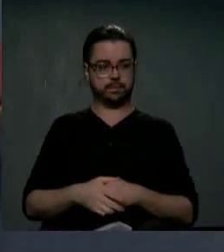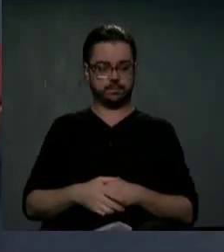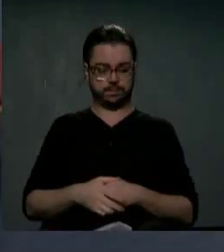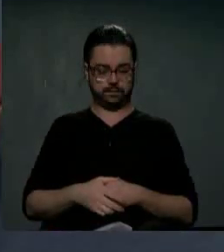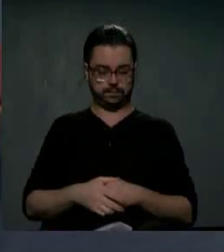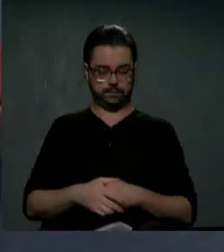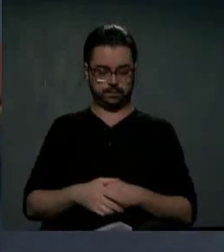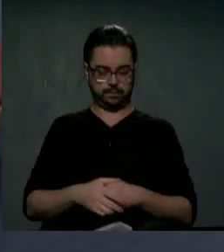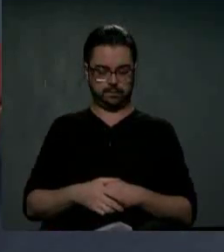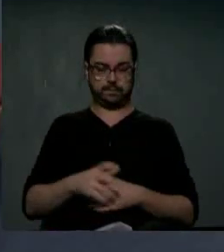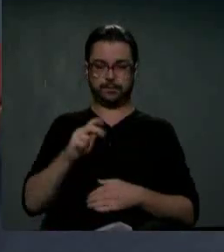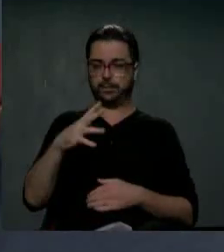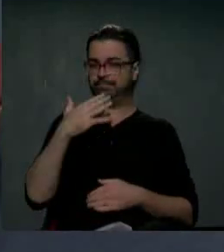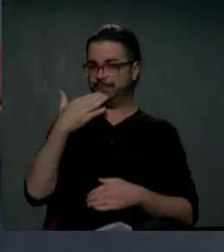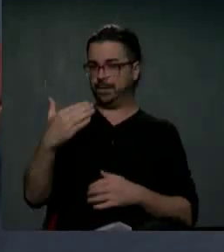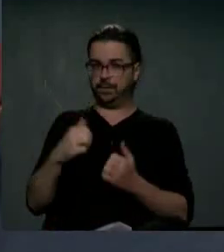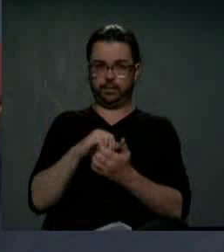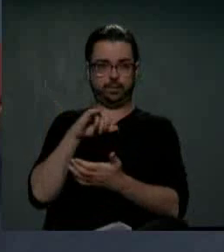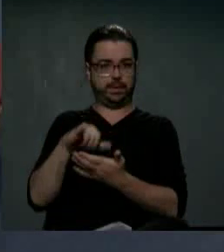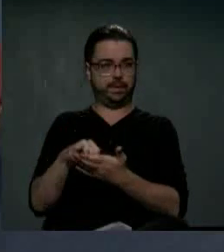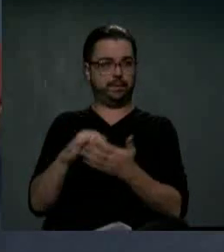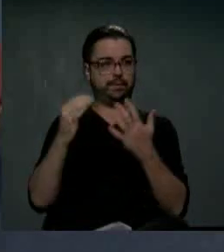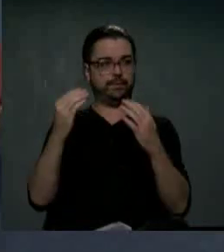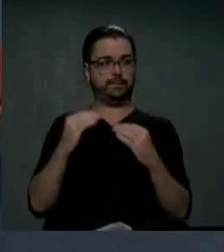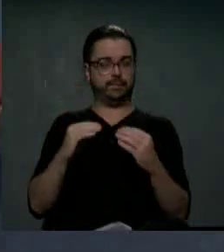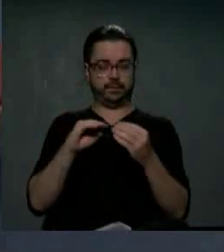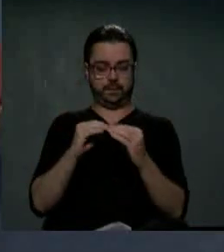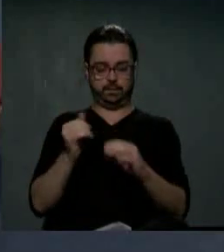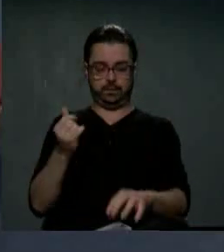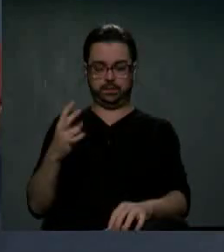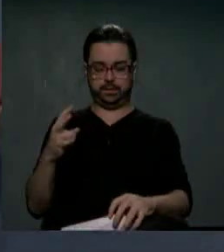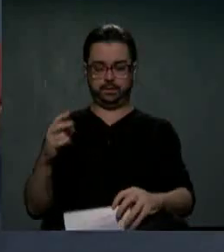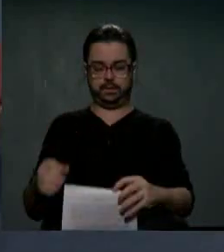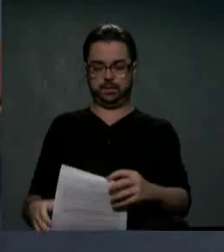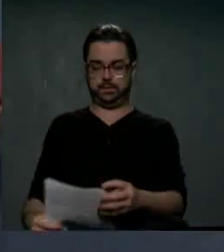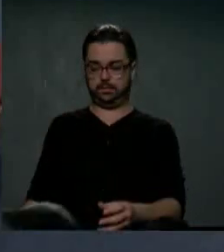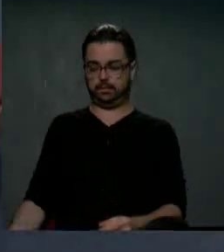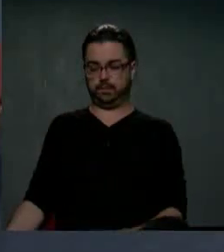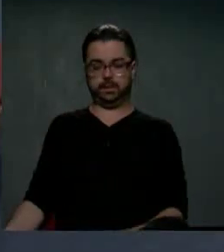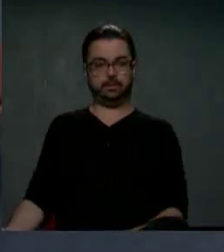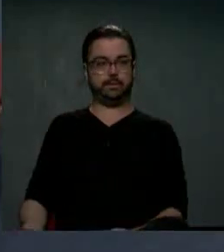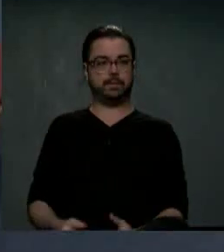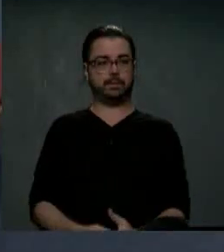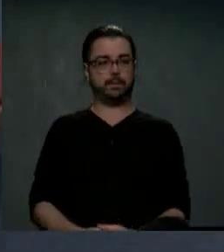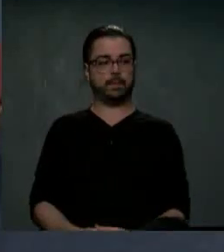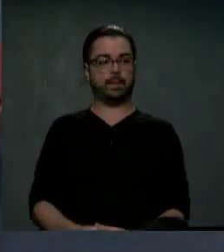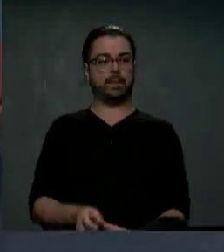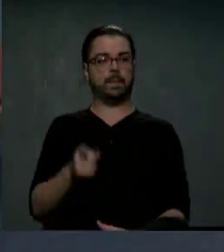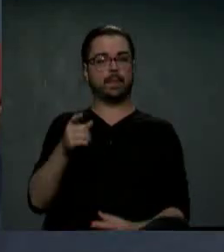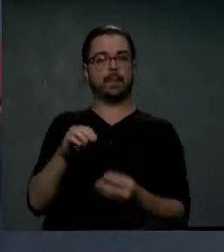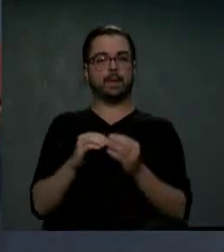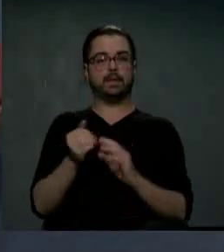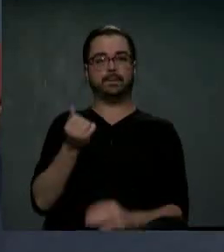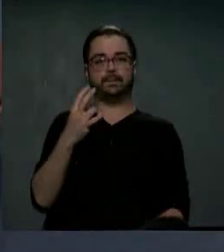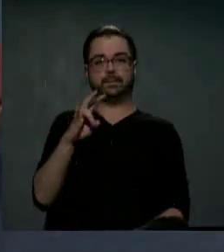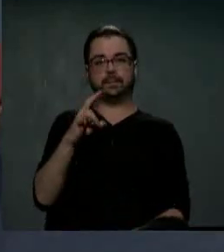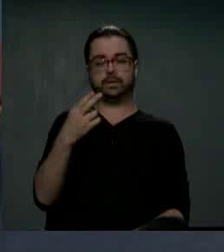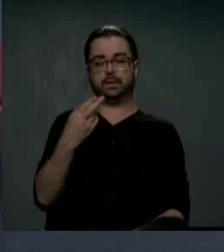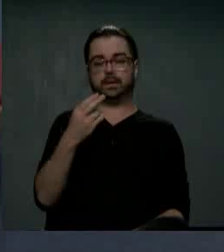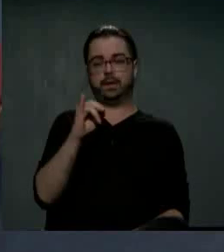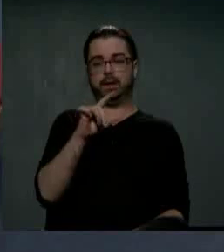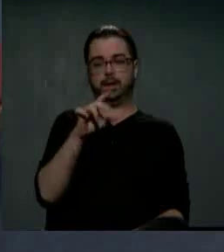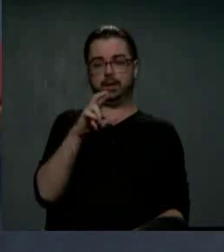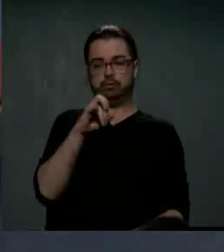All right. Thank you with that. Item number 17. Okay. Item number 17, Hillcrest Little